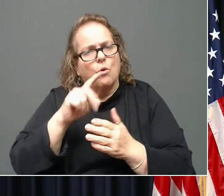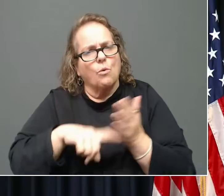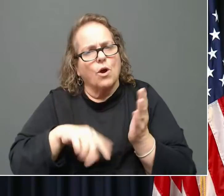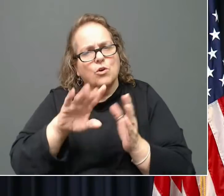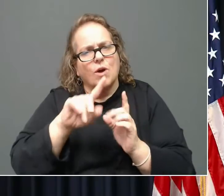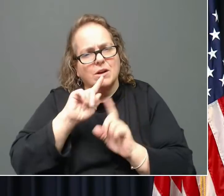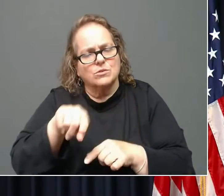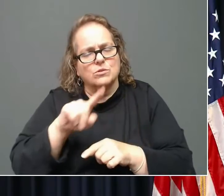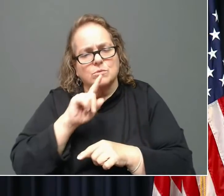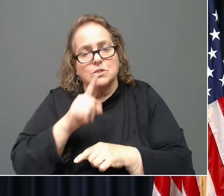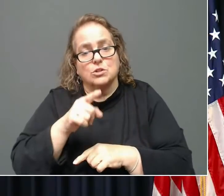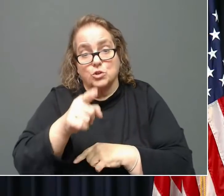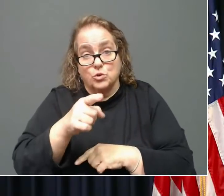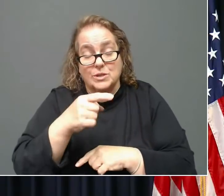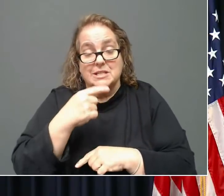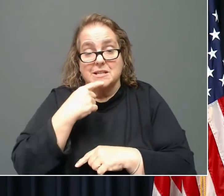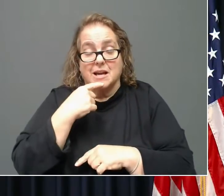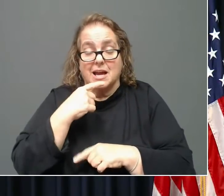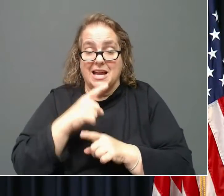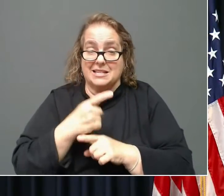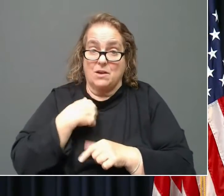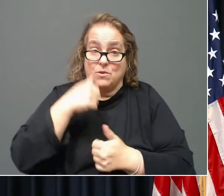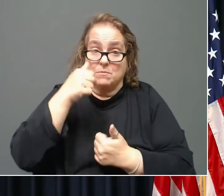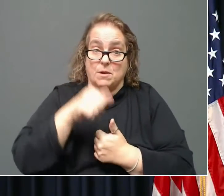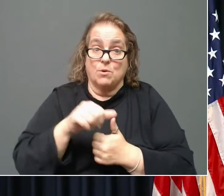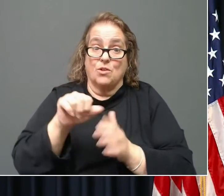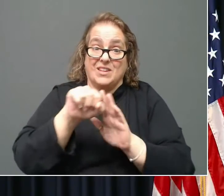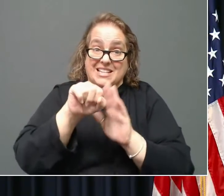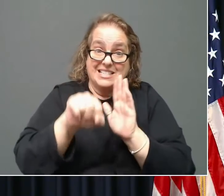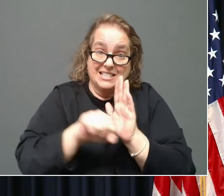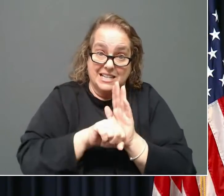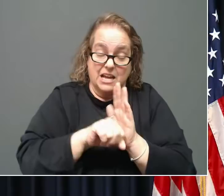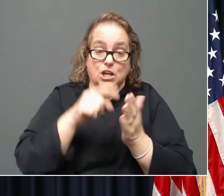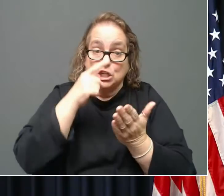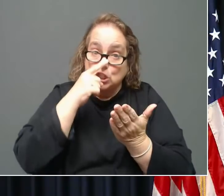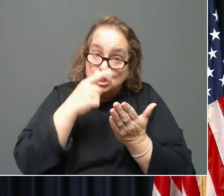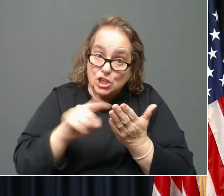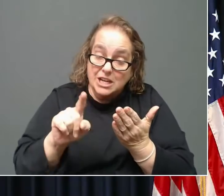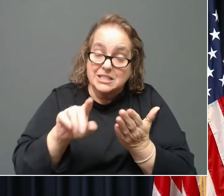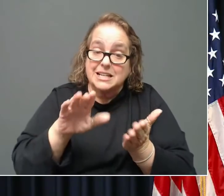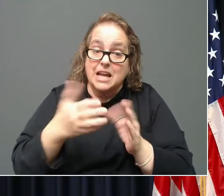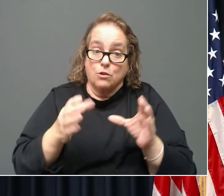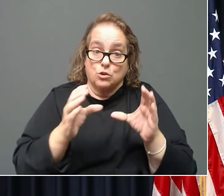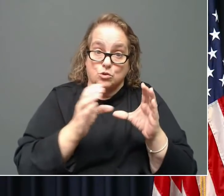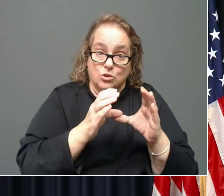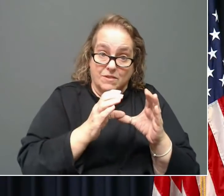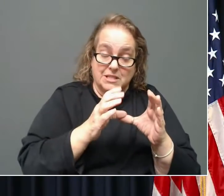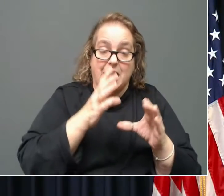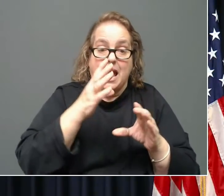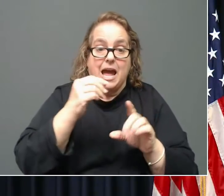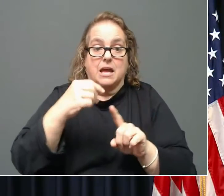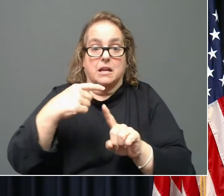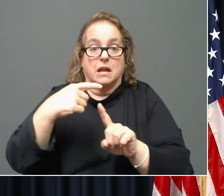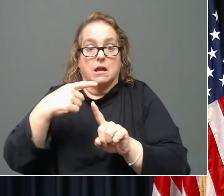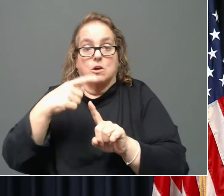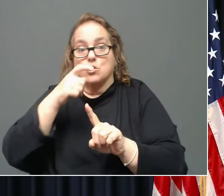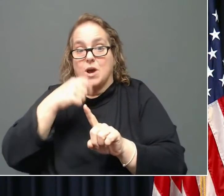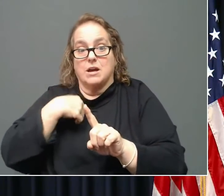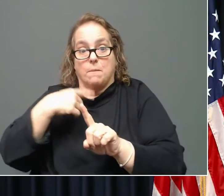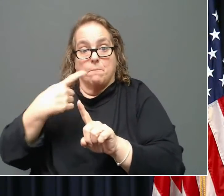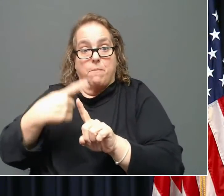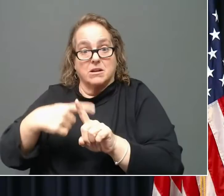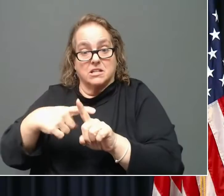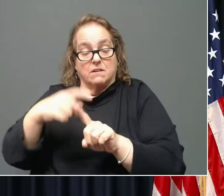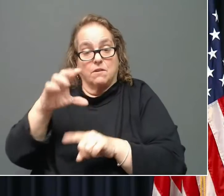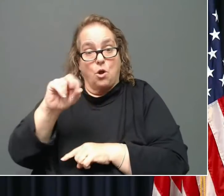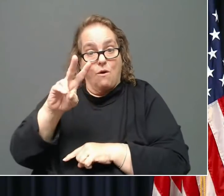You're saying, as I recall, the state checks death certificates and positive tests to try and make a confirmation of a death. Did you